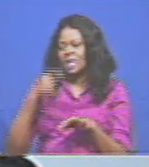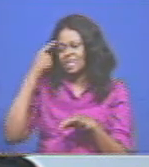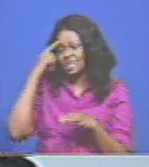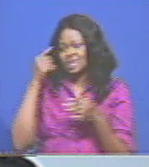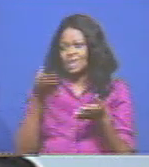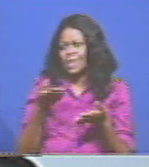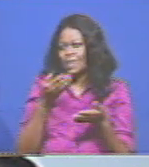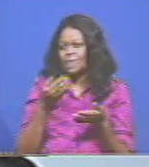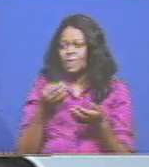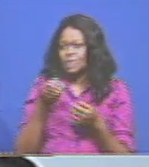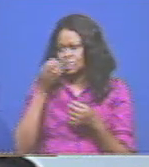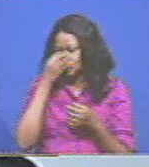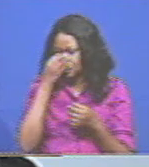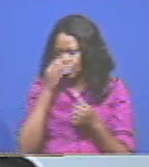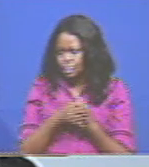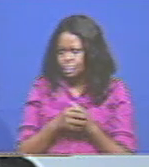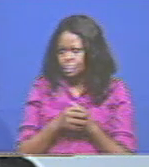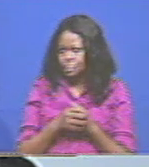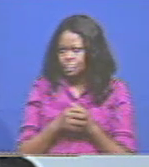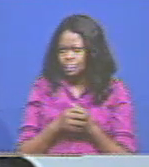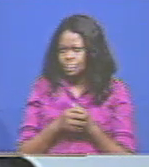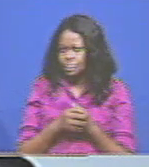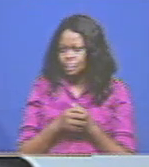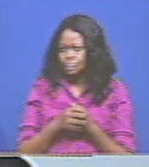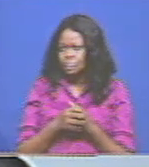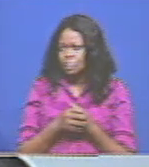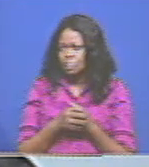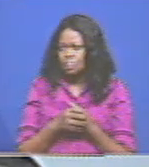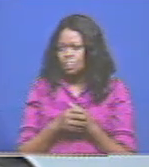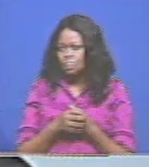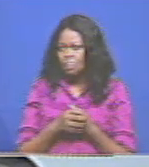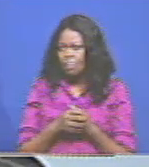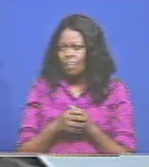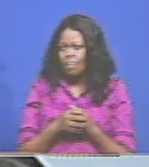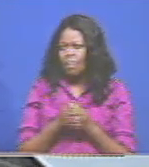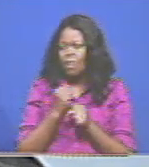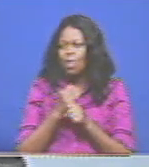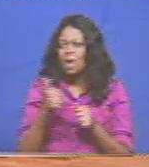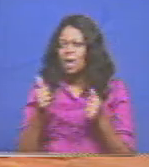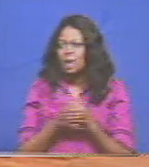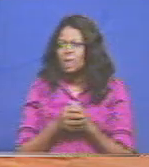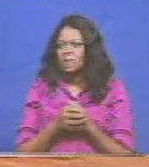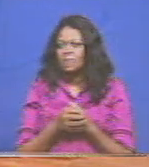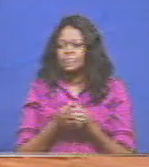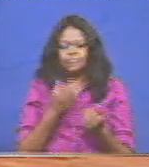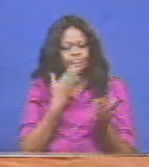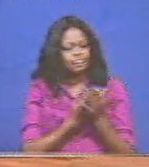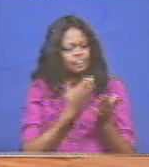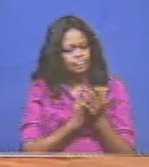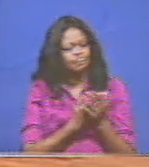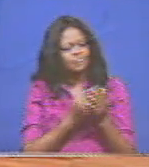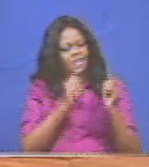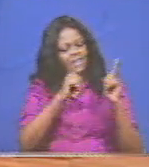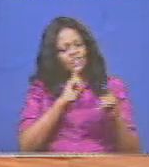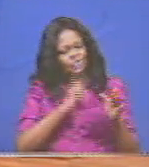being, Ruto has landed. Me and Uhuru can still rent back those politicians. Okay. Yeah. Thank you. Thank you so much, gentlemen. But my director tells me